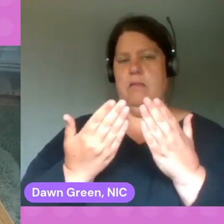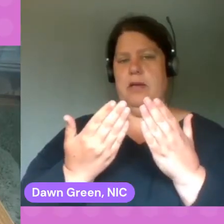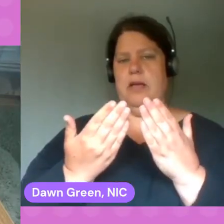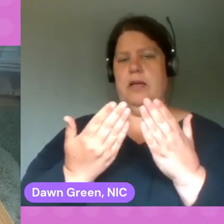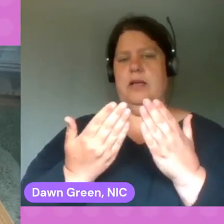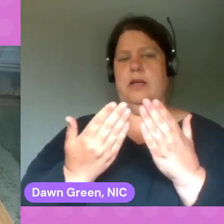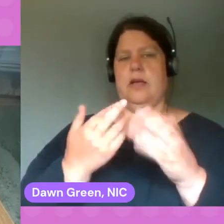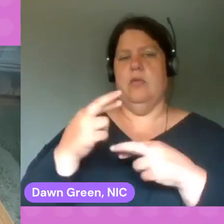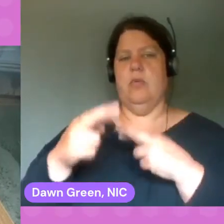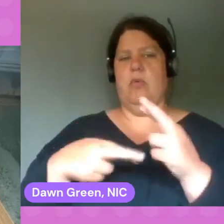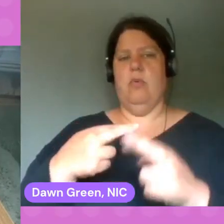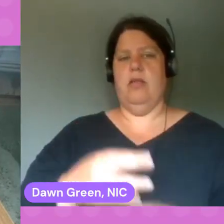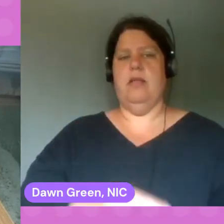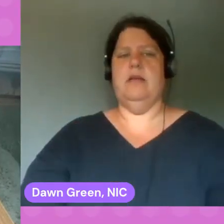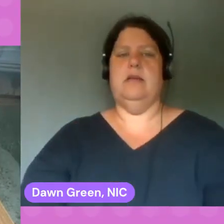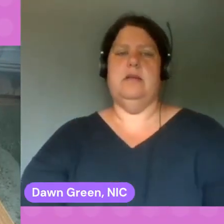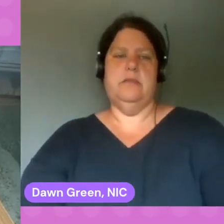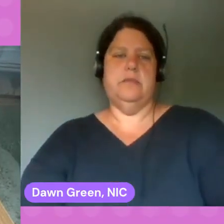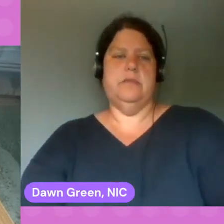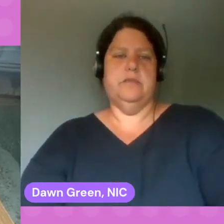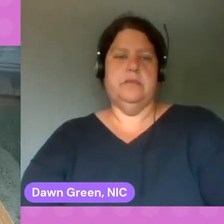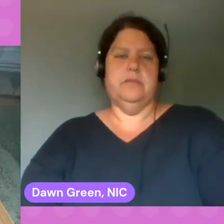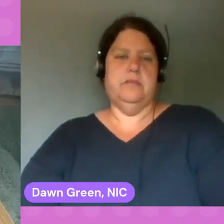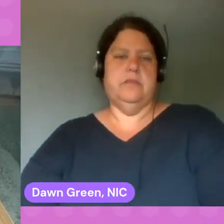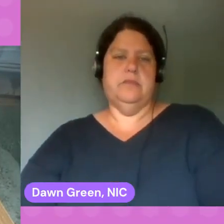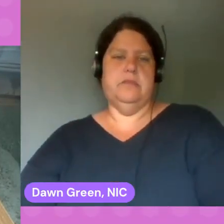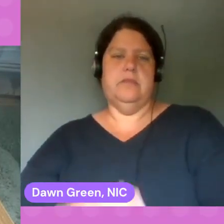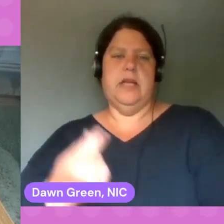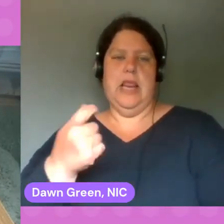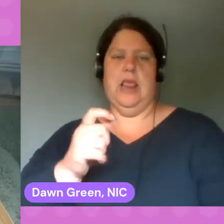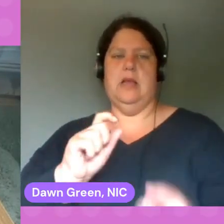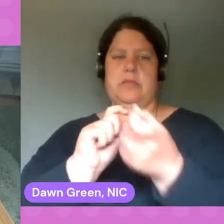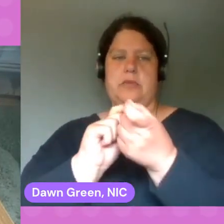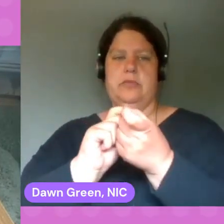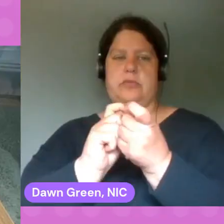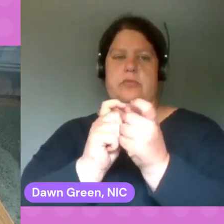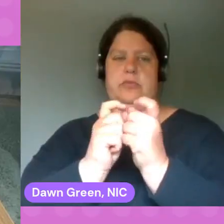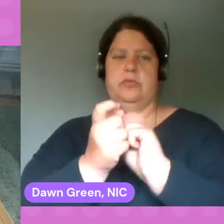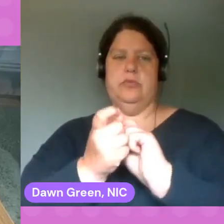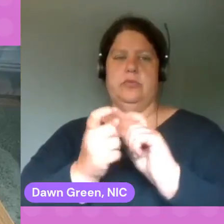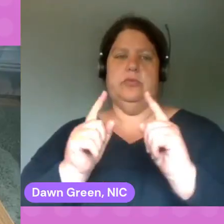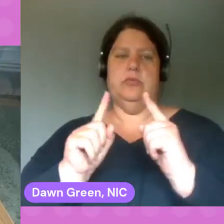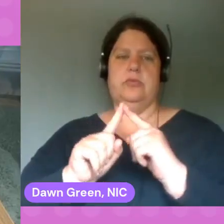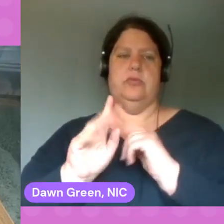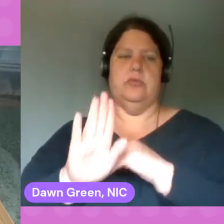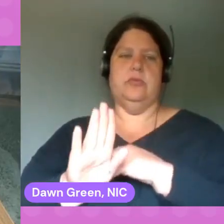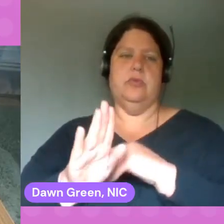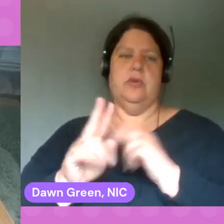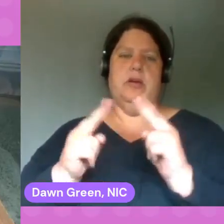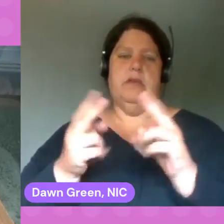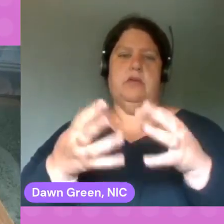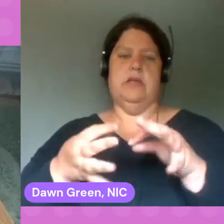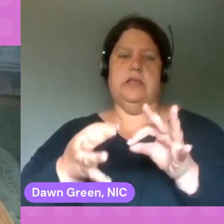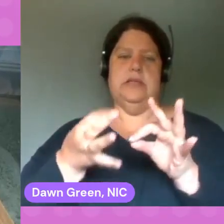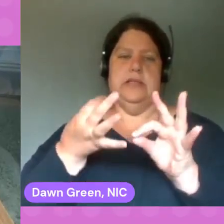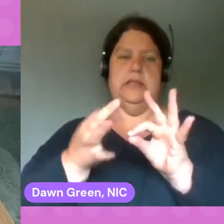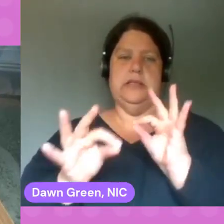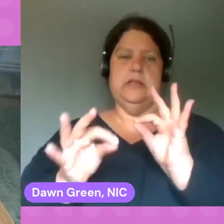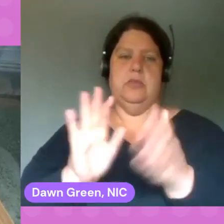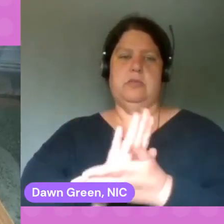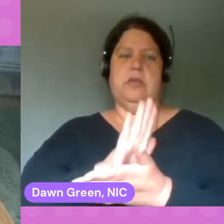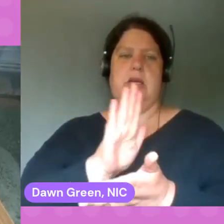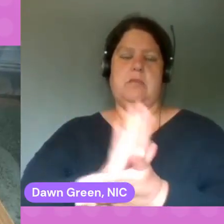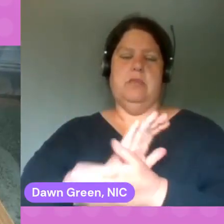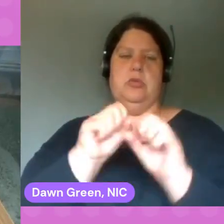roll. So just making little teeny adjustments to your very simple paper shapes, I think